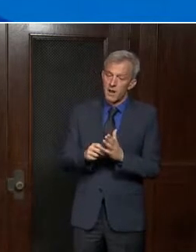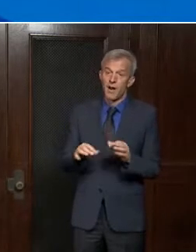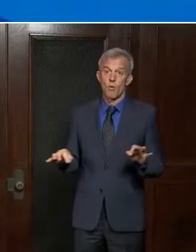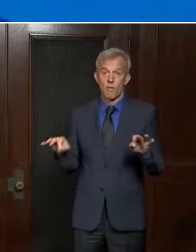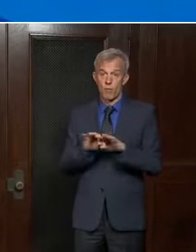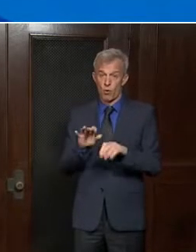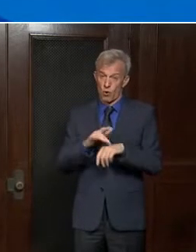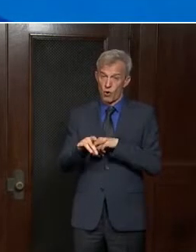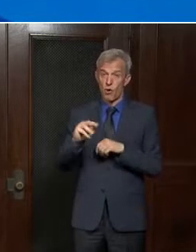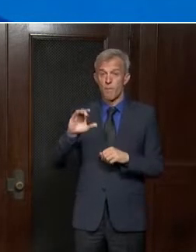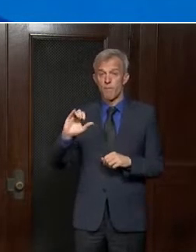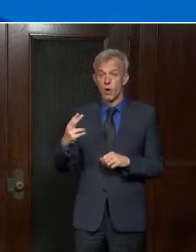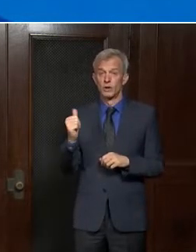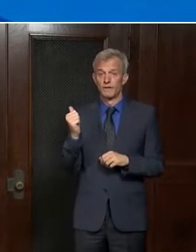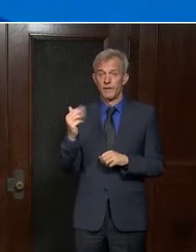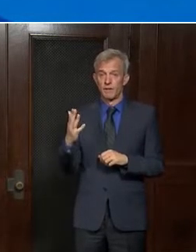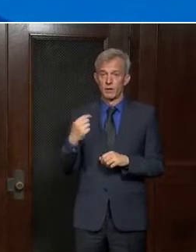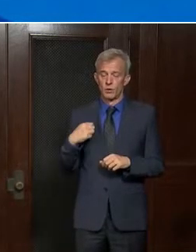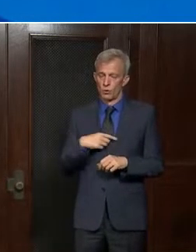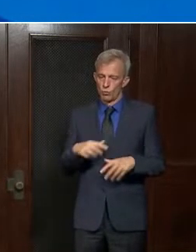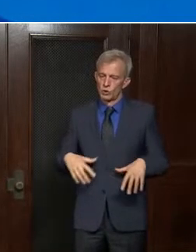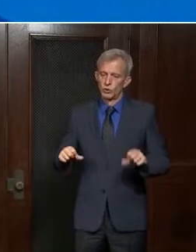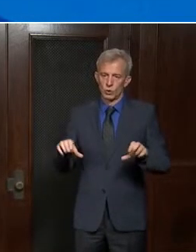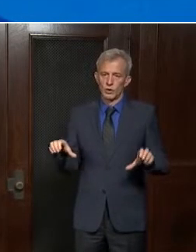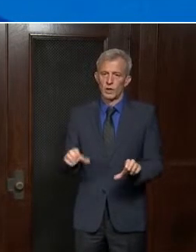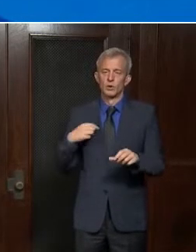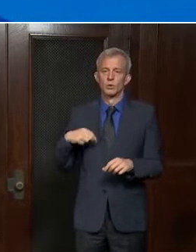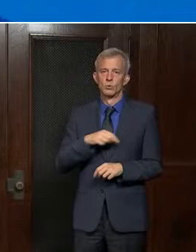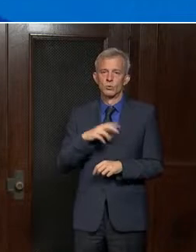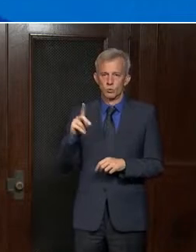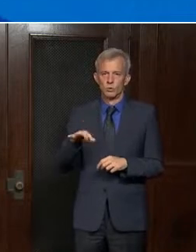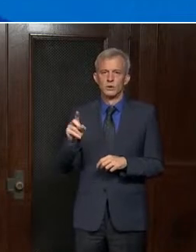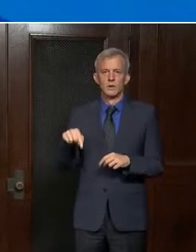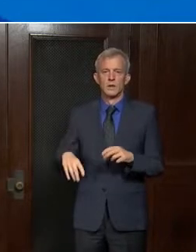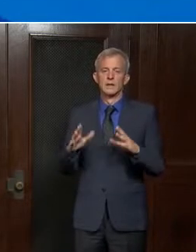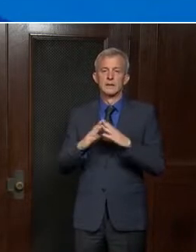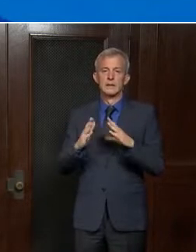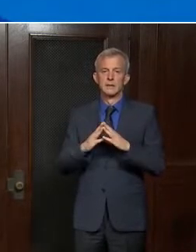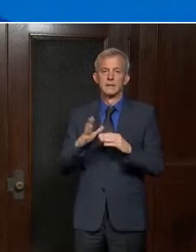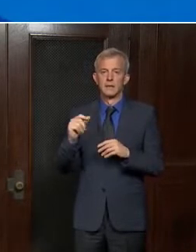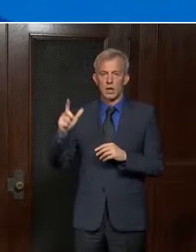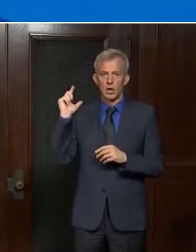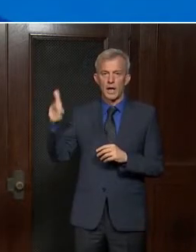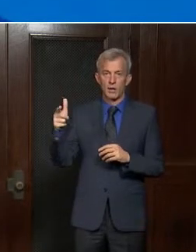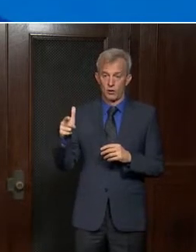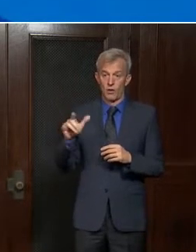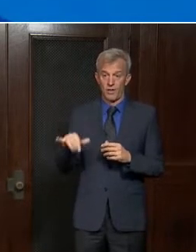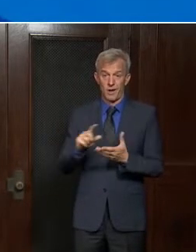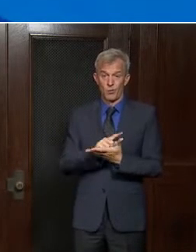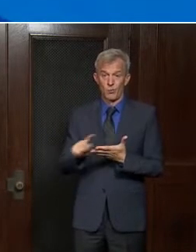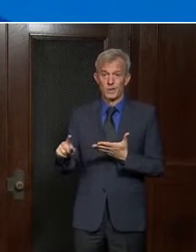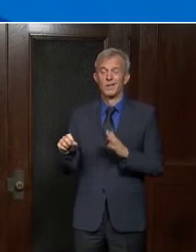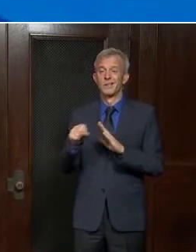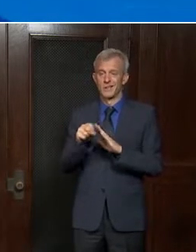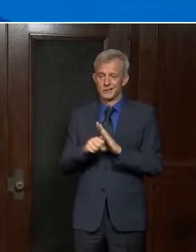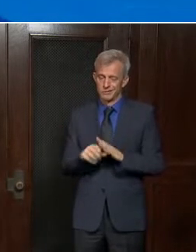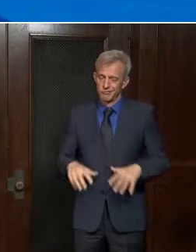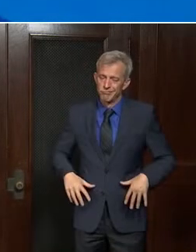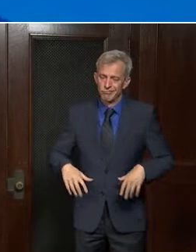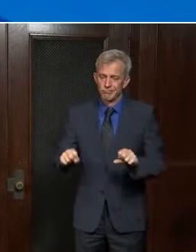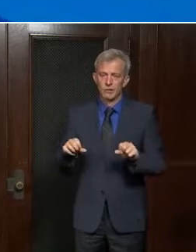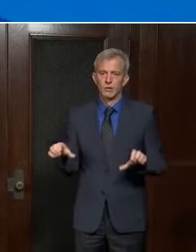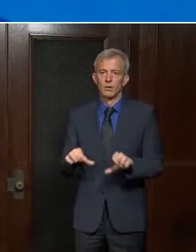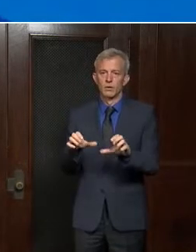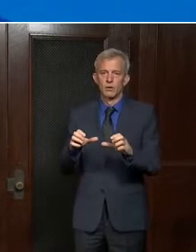on March 15th, took the actions that we did in this city. And later that week that the state took actions